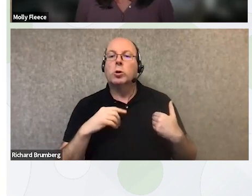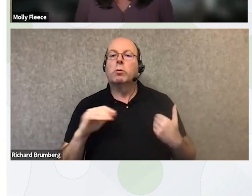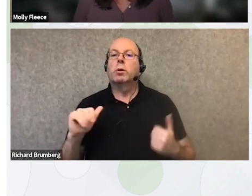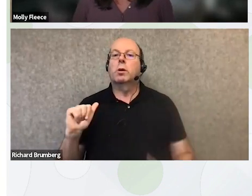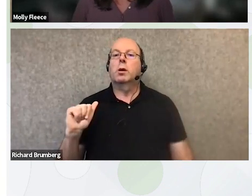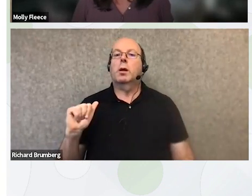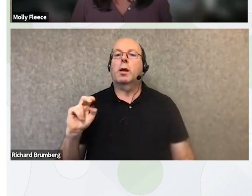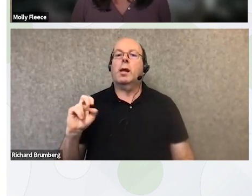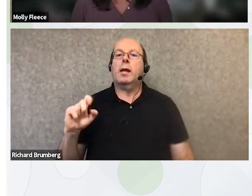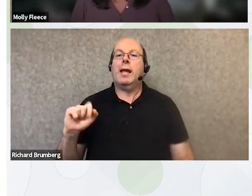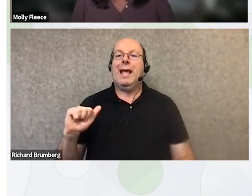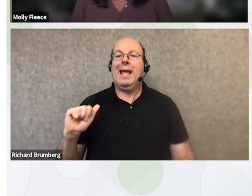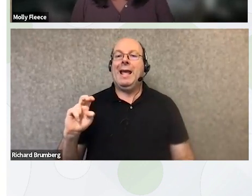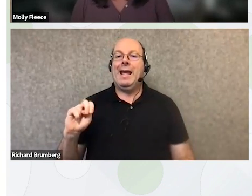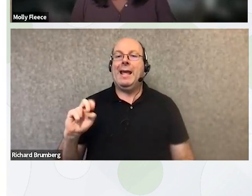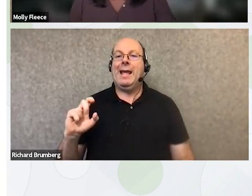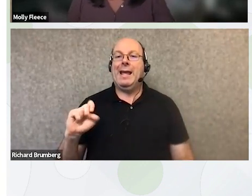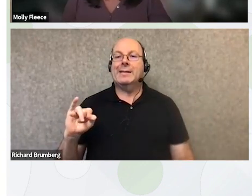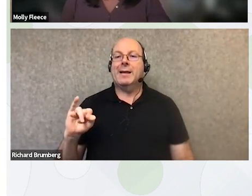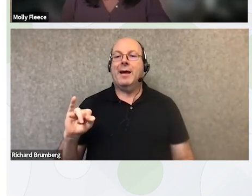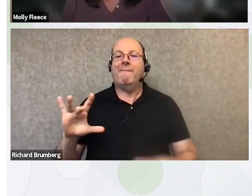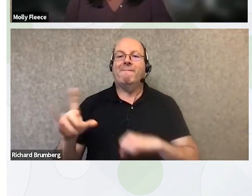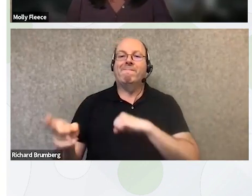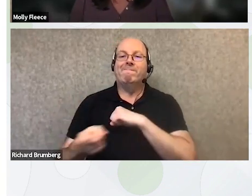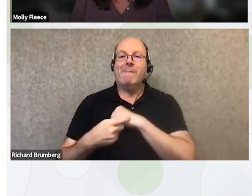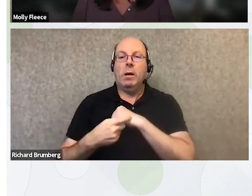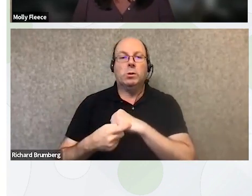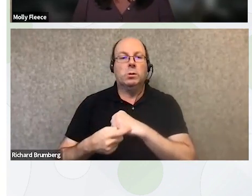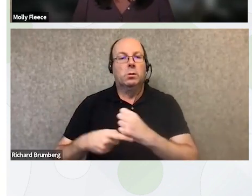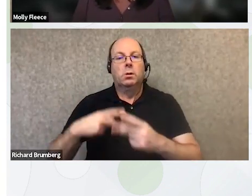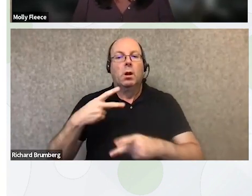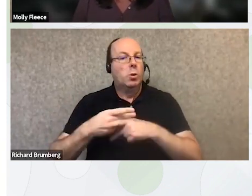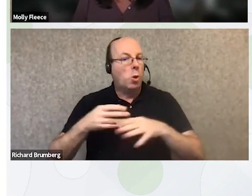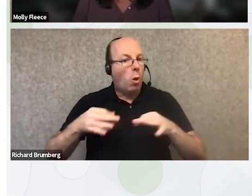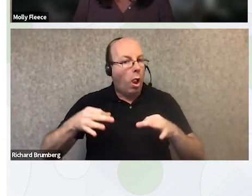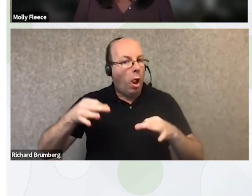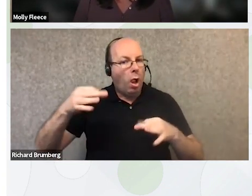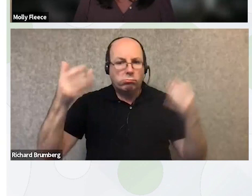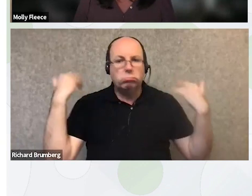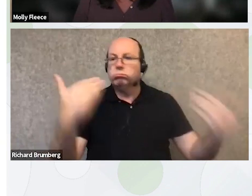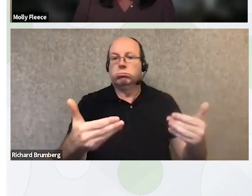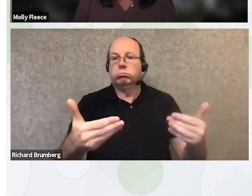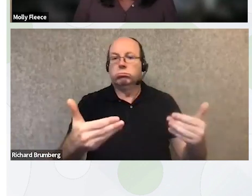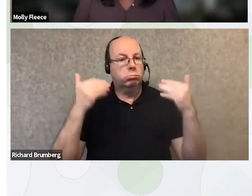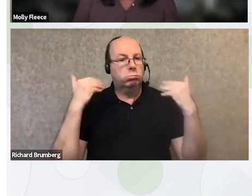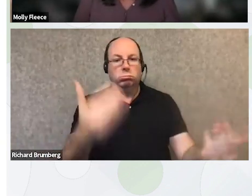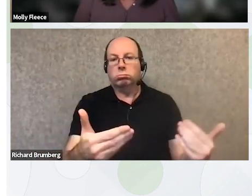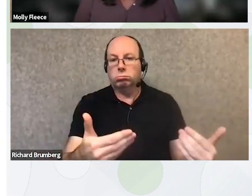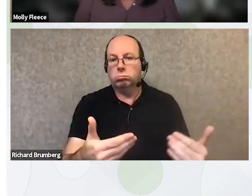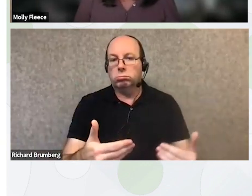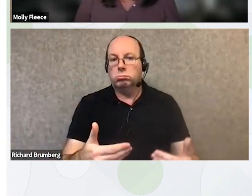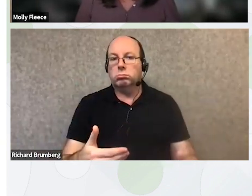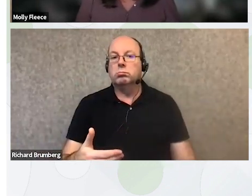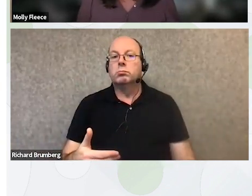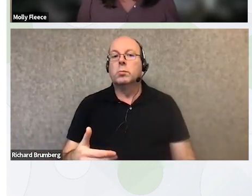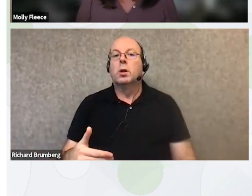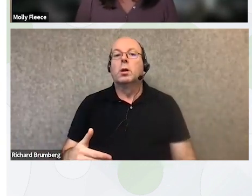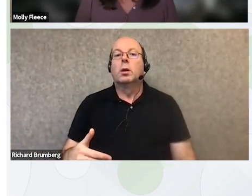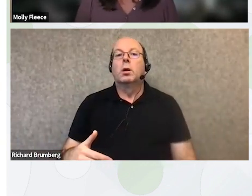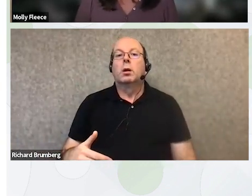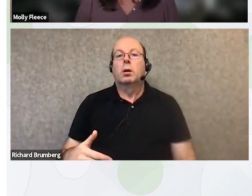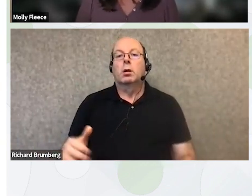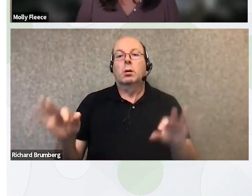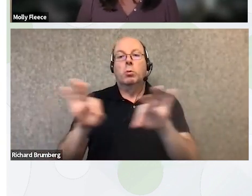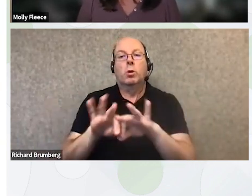treatment immediately. So the key here is not to wait until lab confirmation of influenza. And then it's important